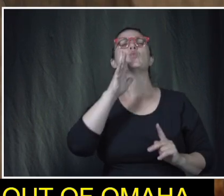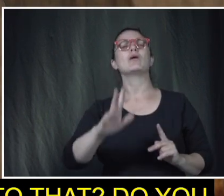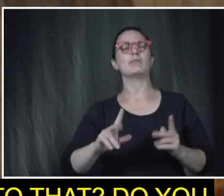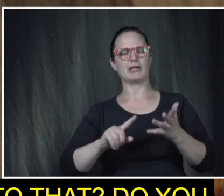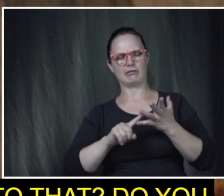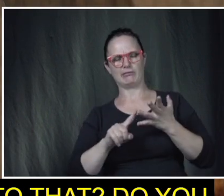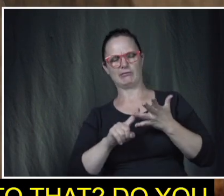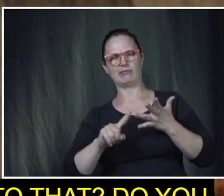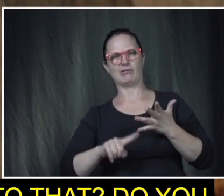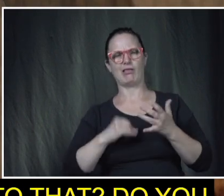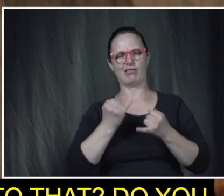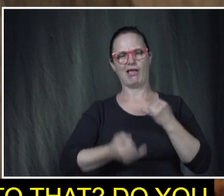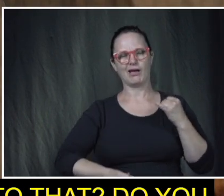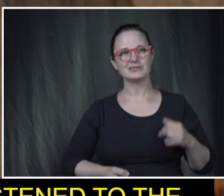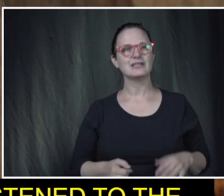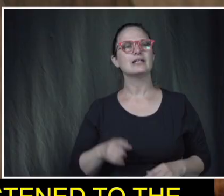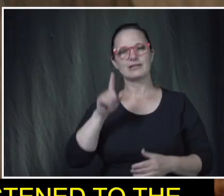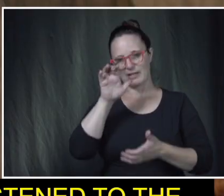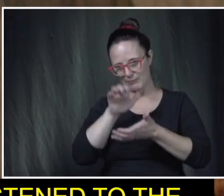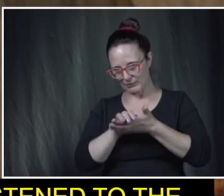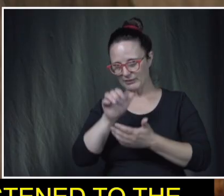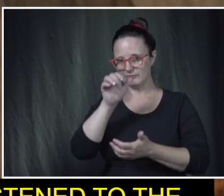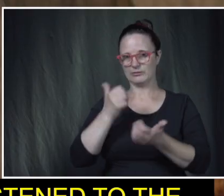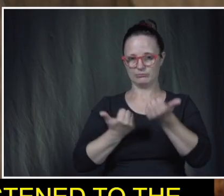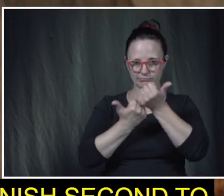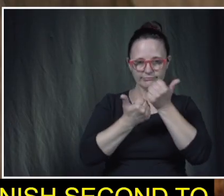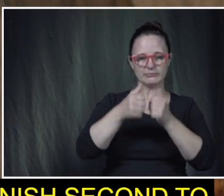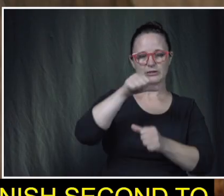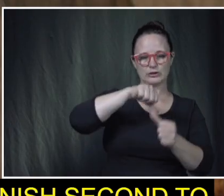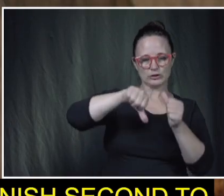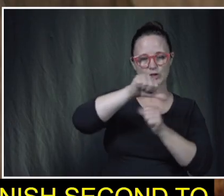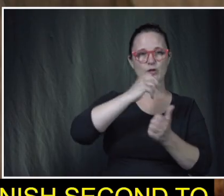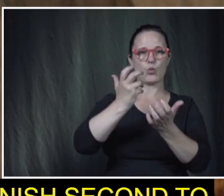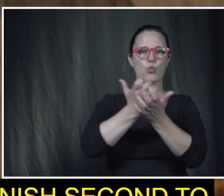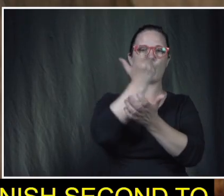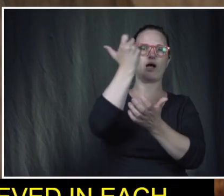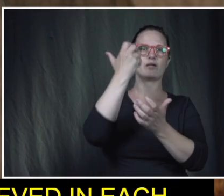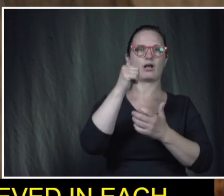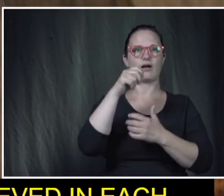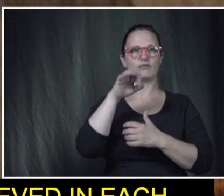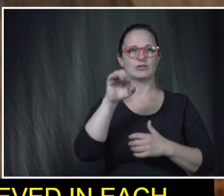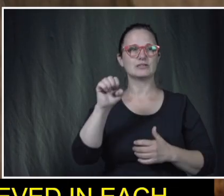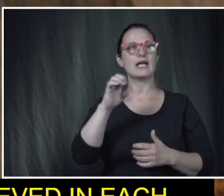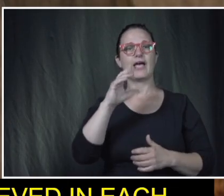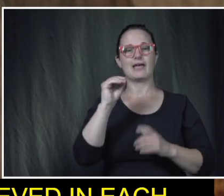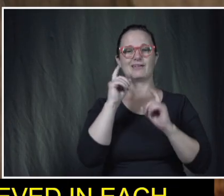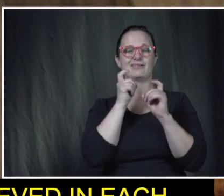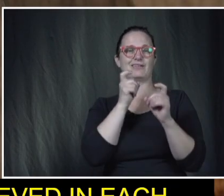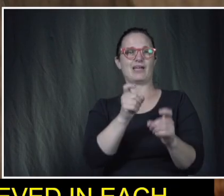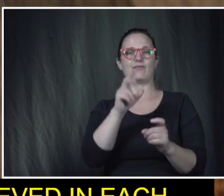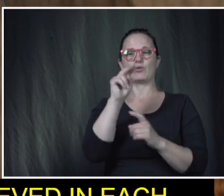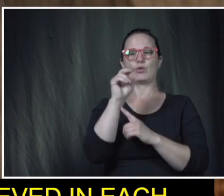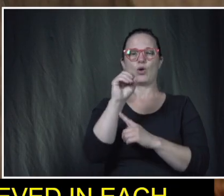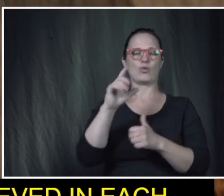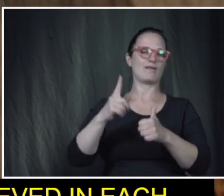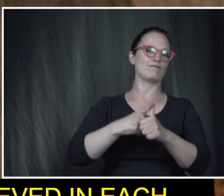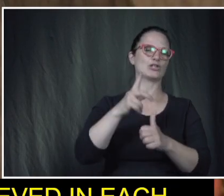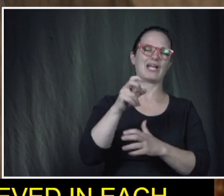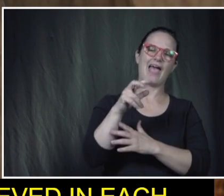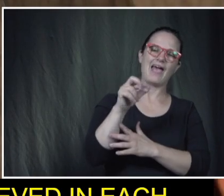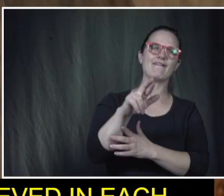their league? They believed in each other, won a conference, and gave UNO its first ever March Madness appearance.